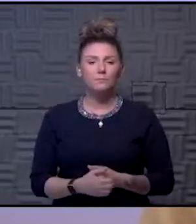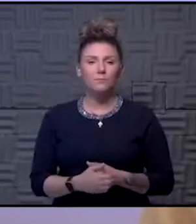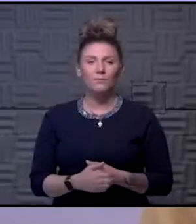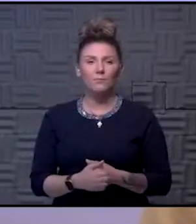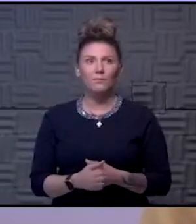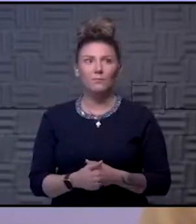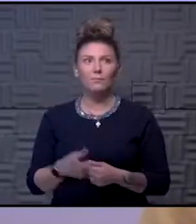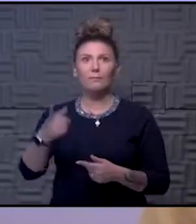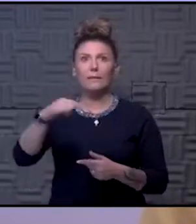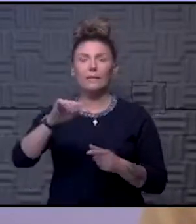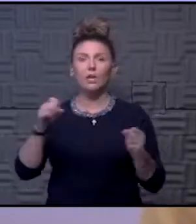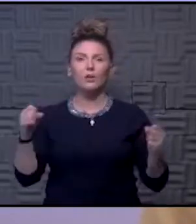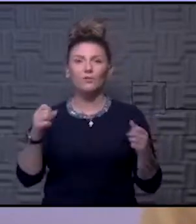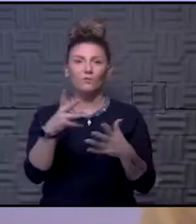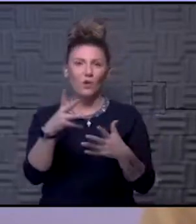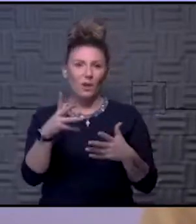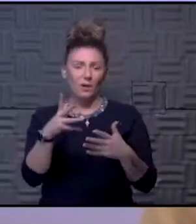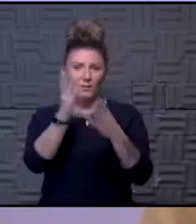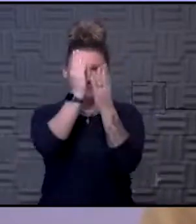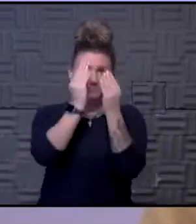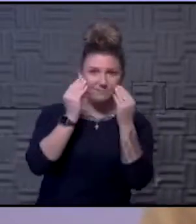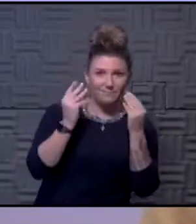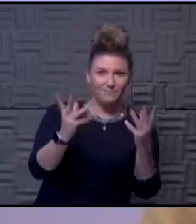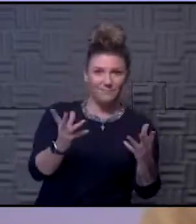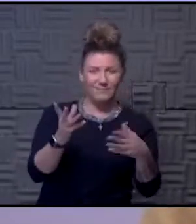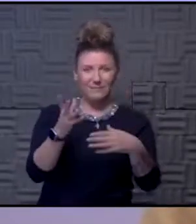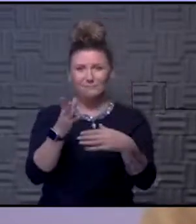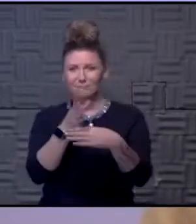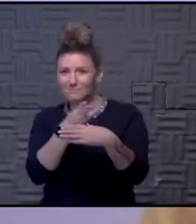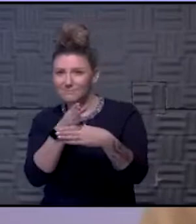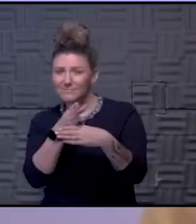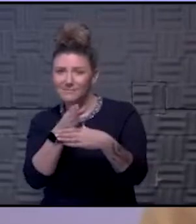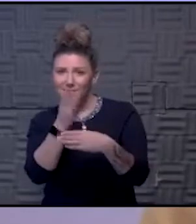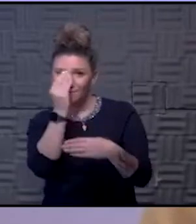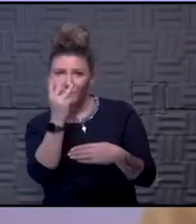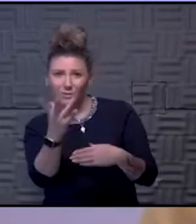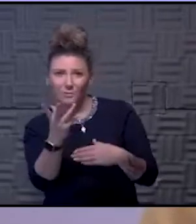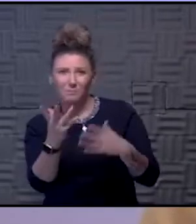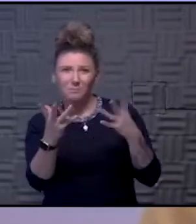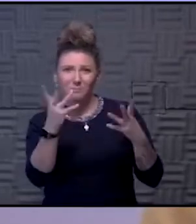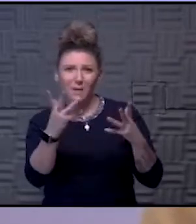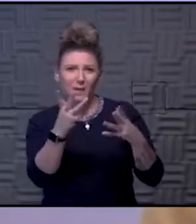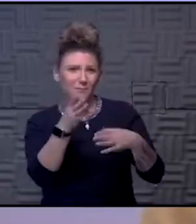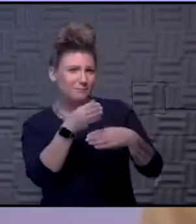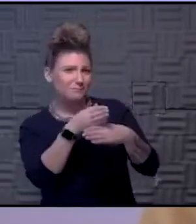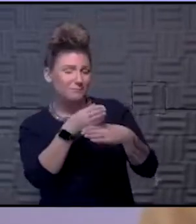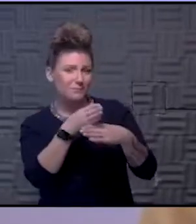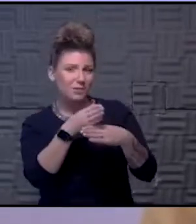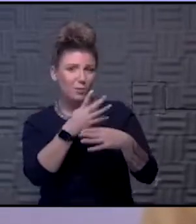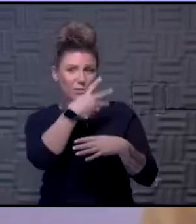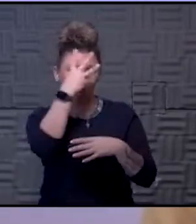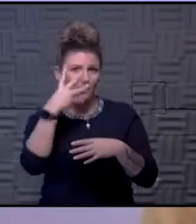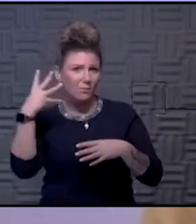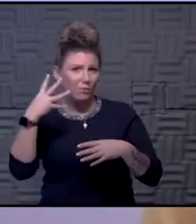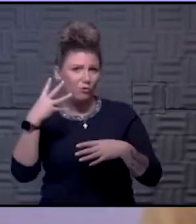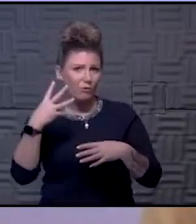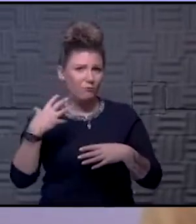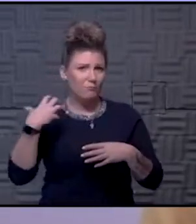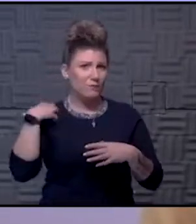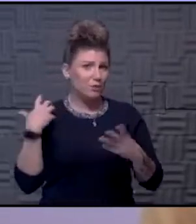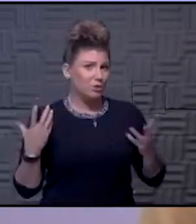afraid of sharing information because it might be shared with immigration officials.